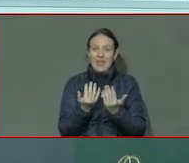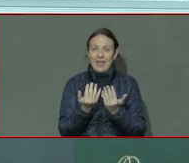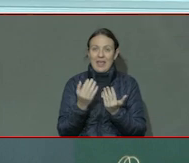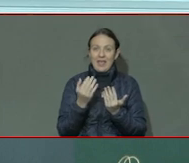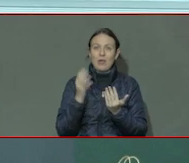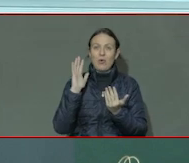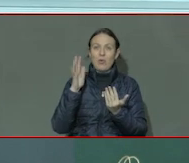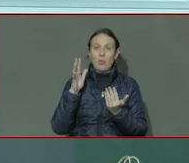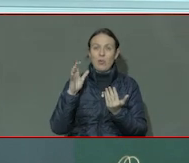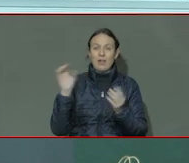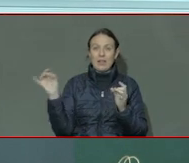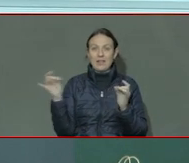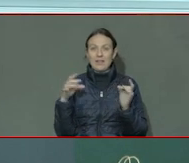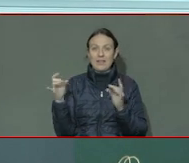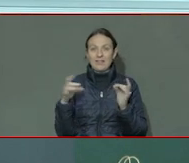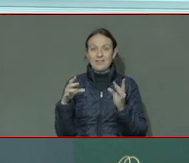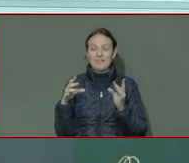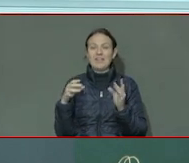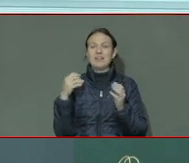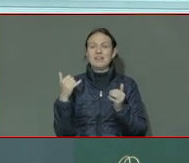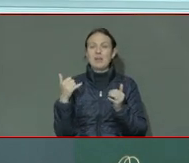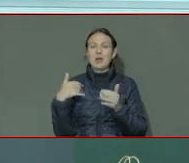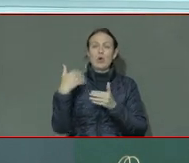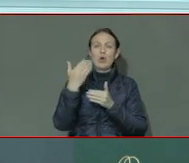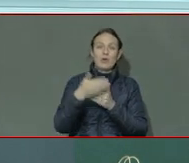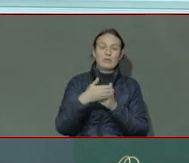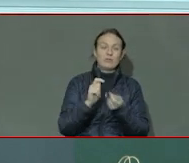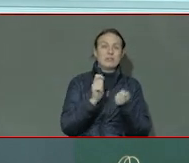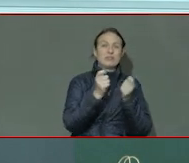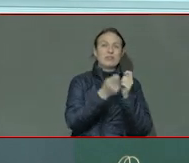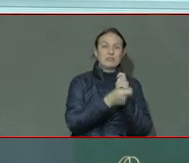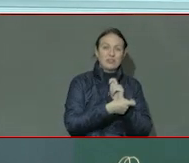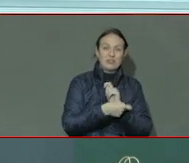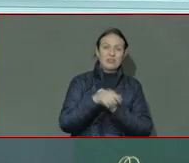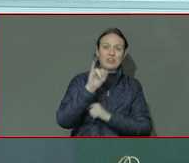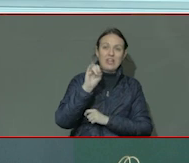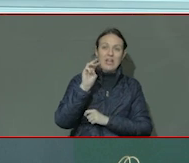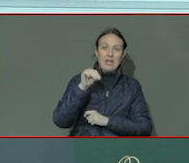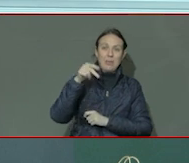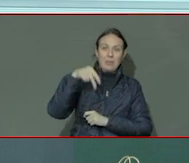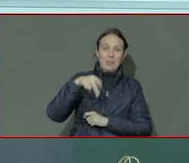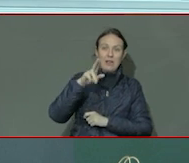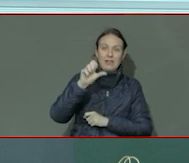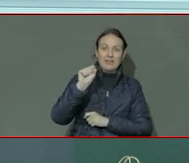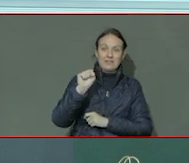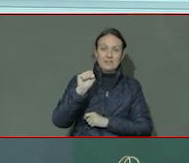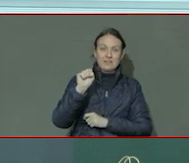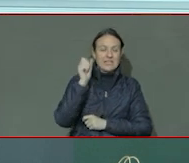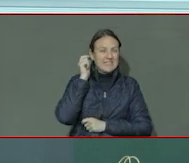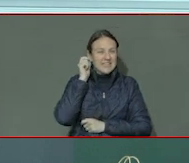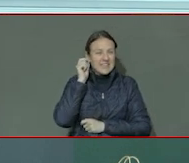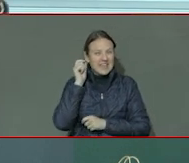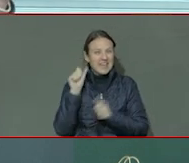the stimuli, and then obviously it will be converted into an impulse. With the ear, it's very important